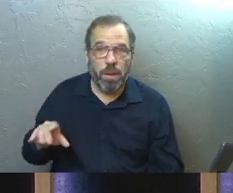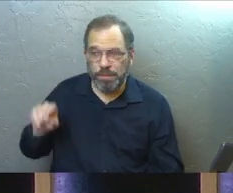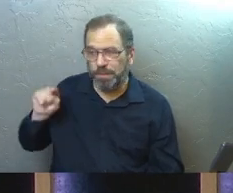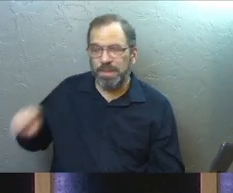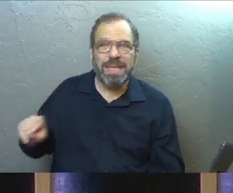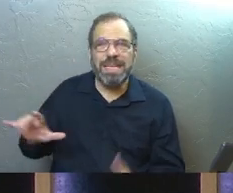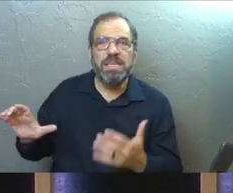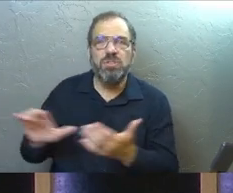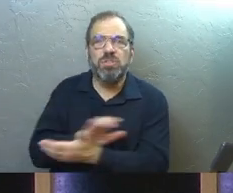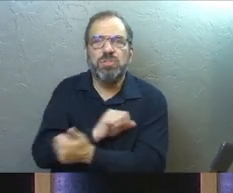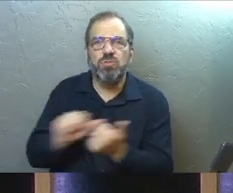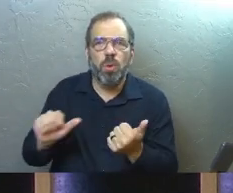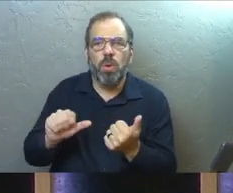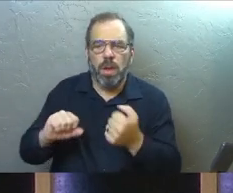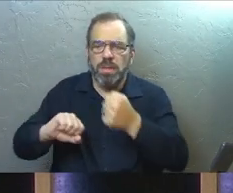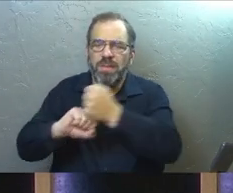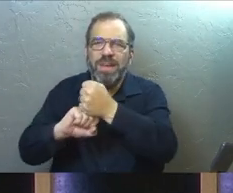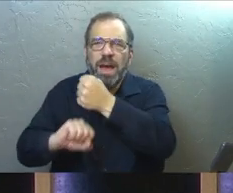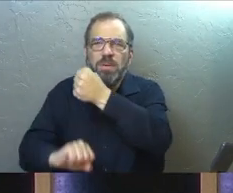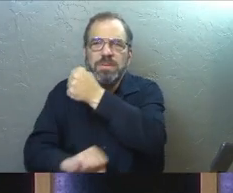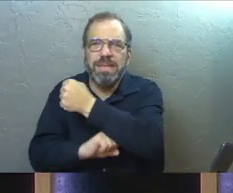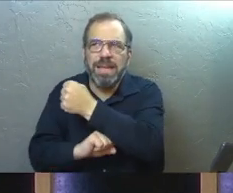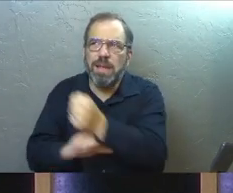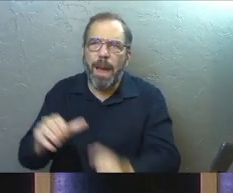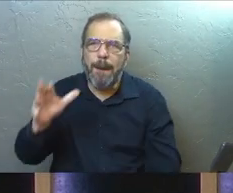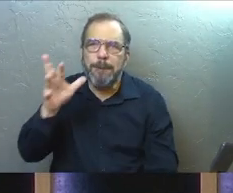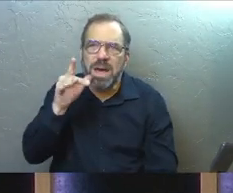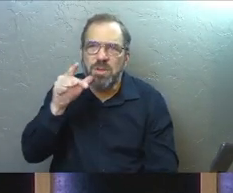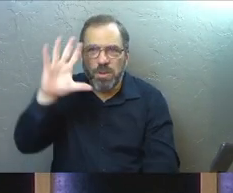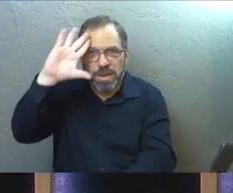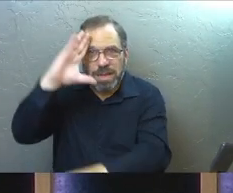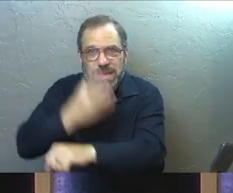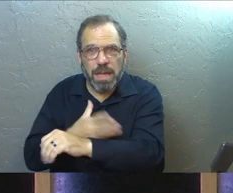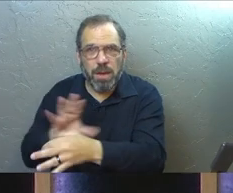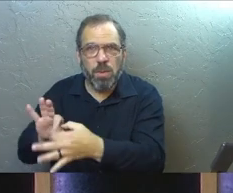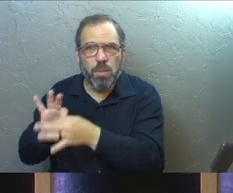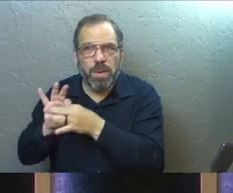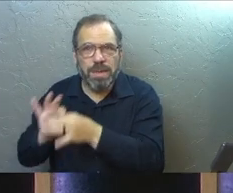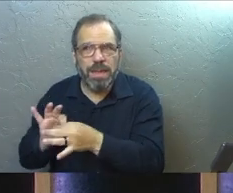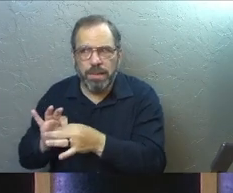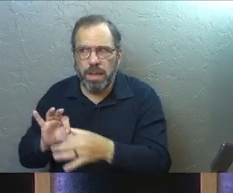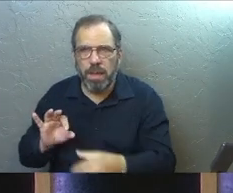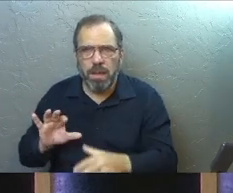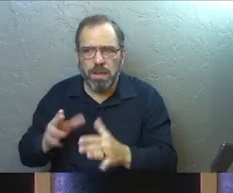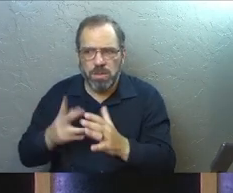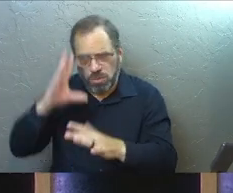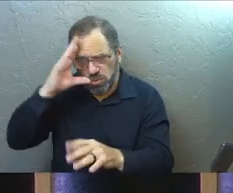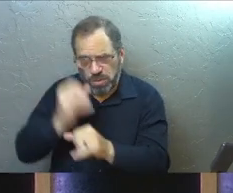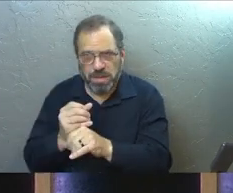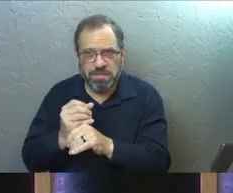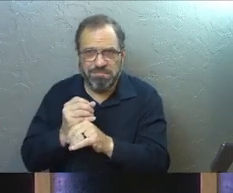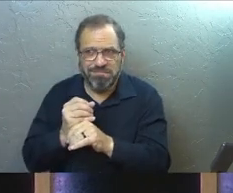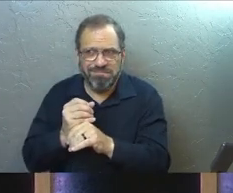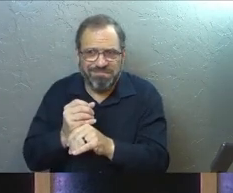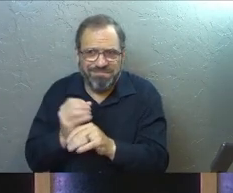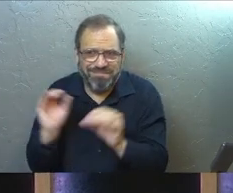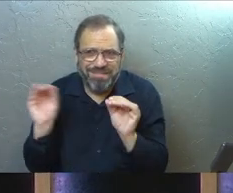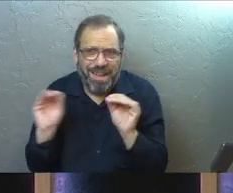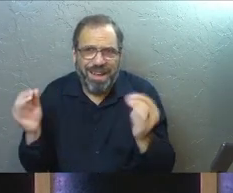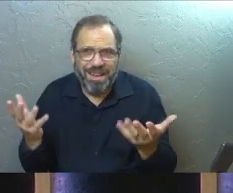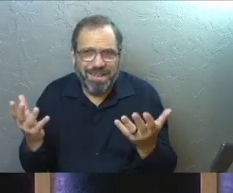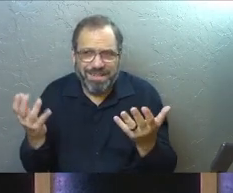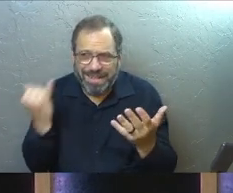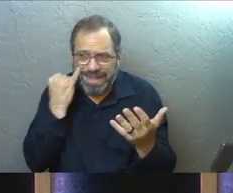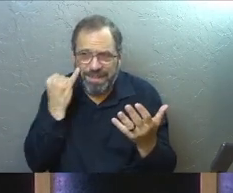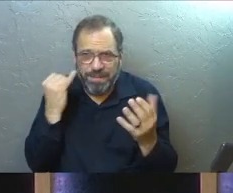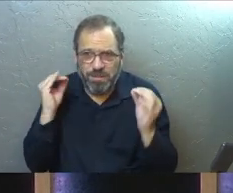he was destroying the very foundation of the mother-son relationship. Because how could there be trust? And if